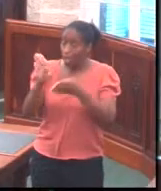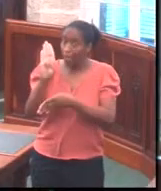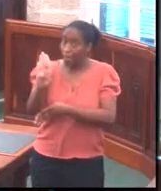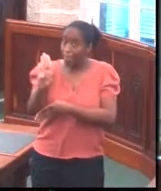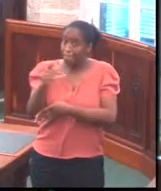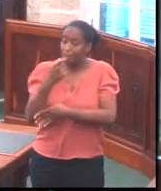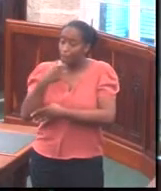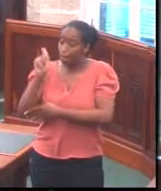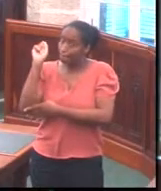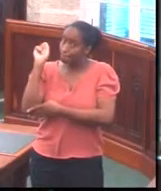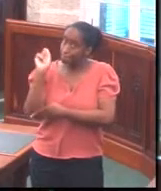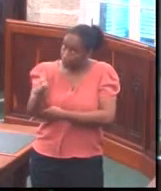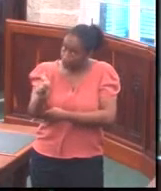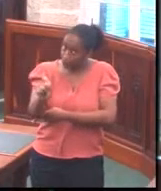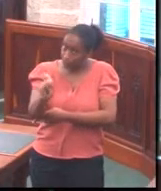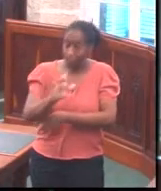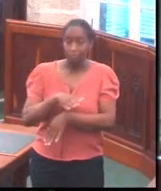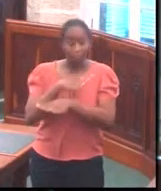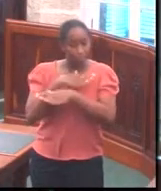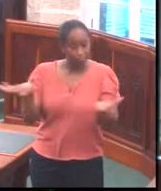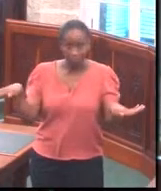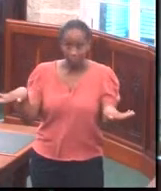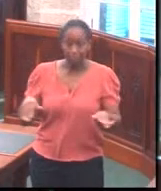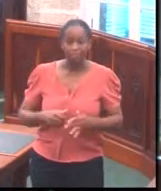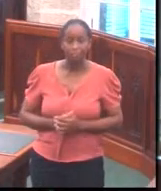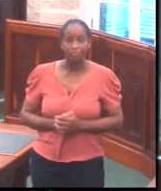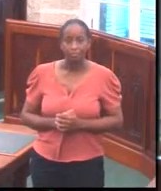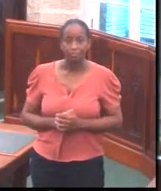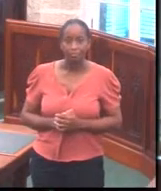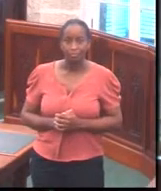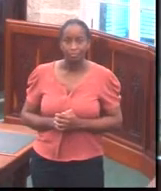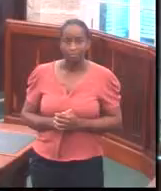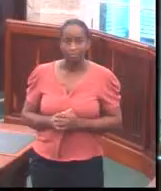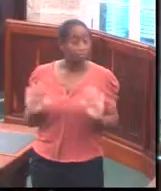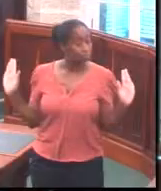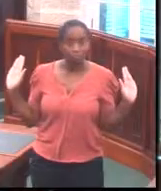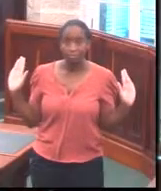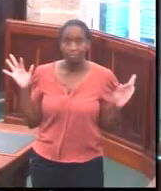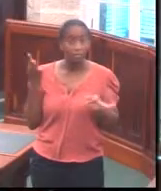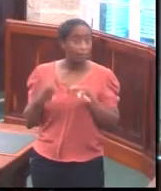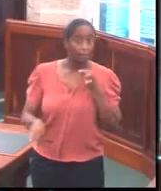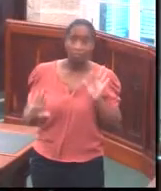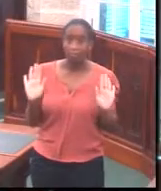done. End of story. It's as simple as that.